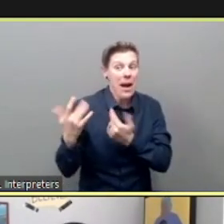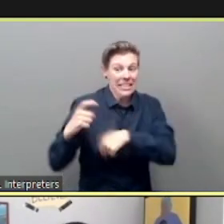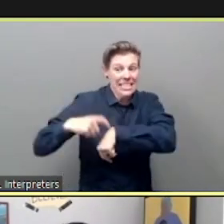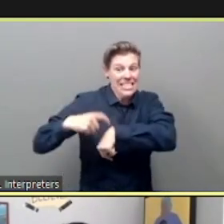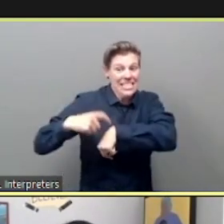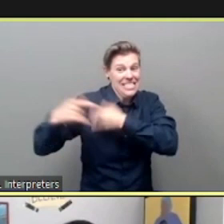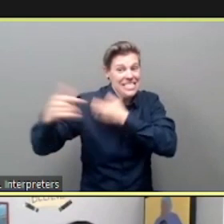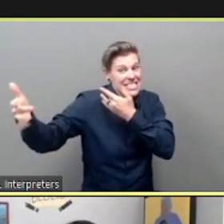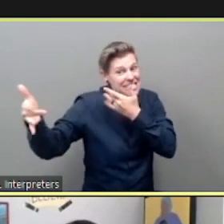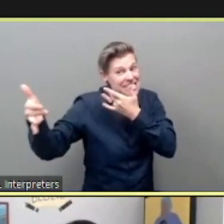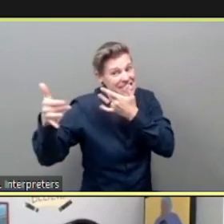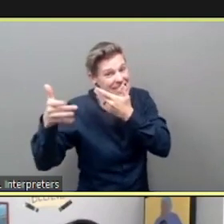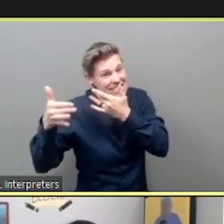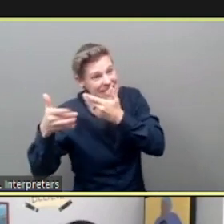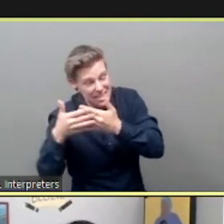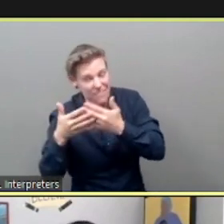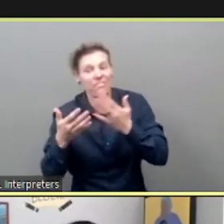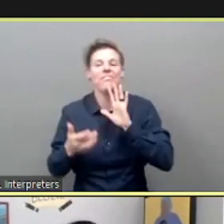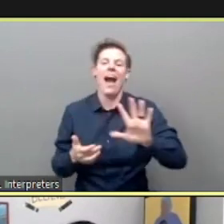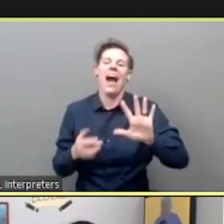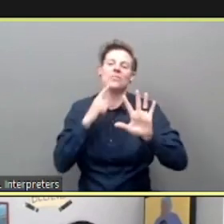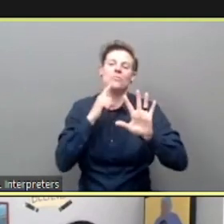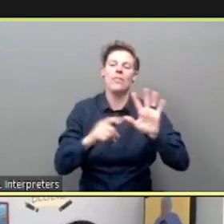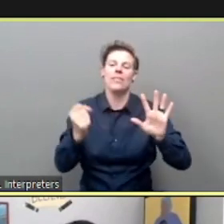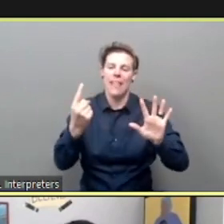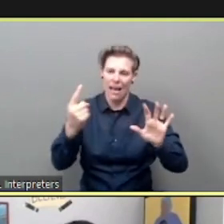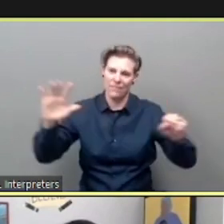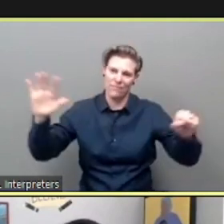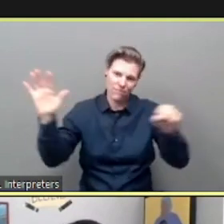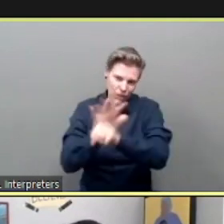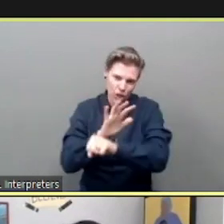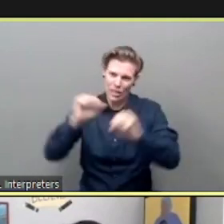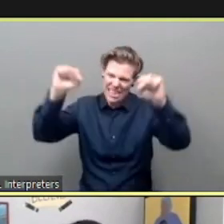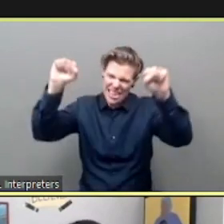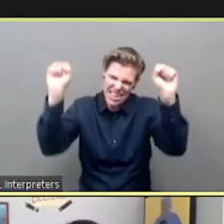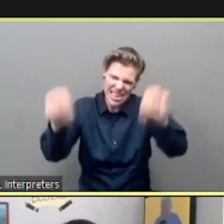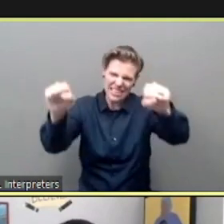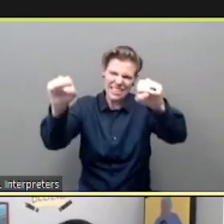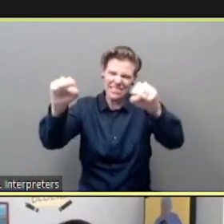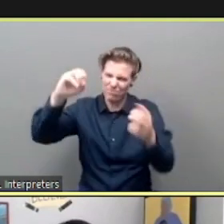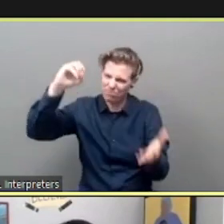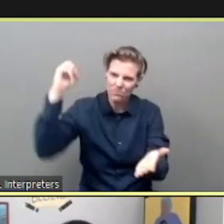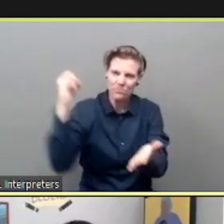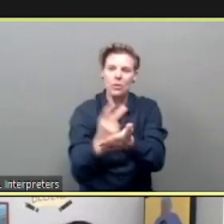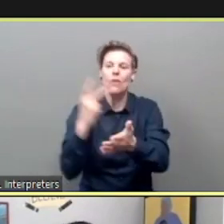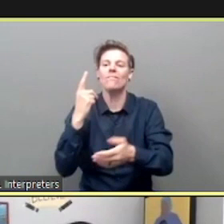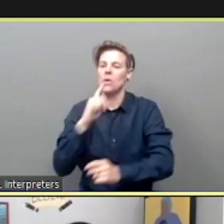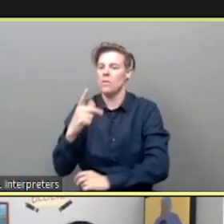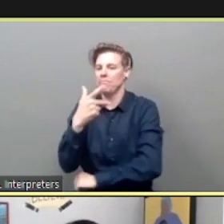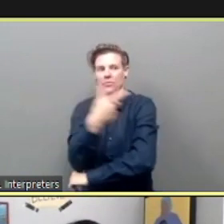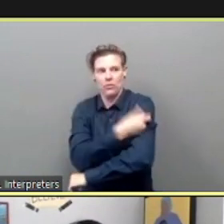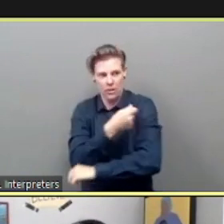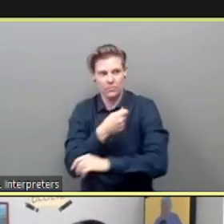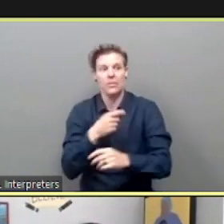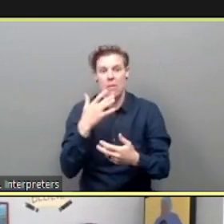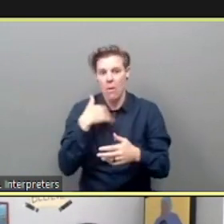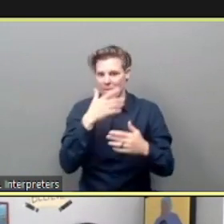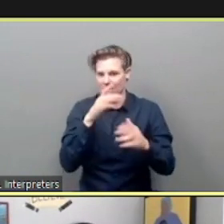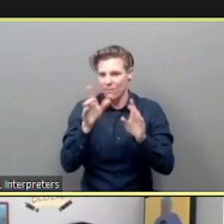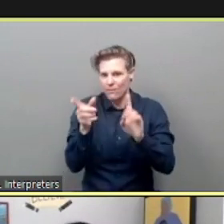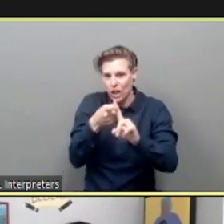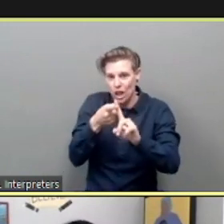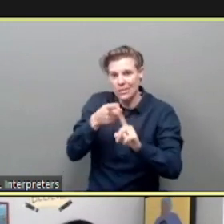11-year-old vaccines have been approved. You can see that there are very many steps that we had to go through for